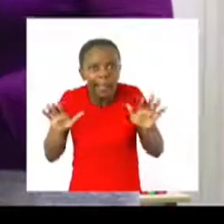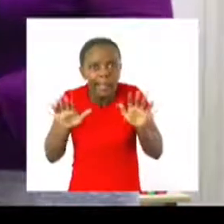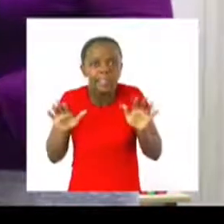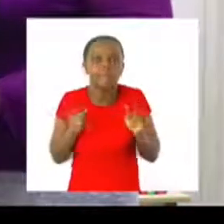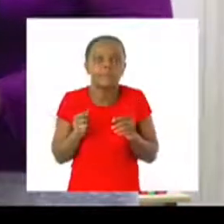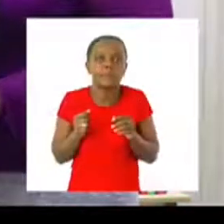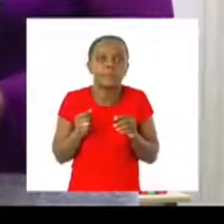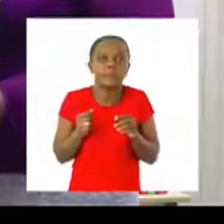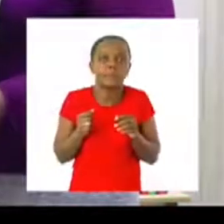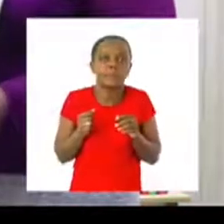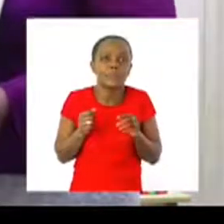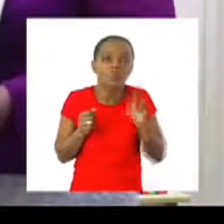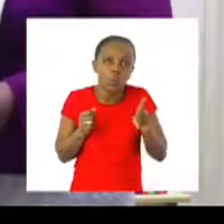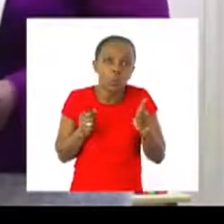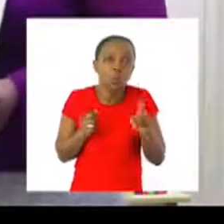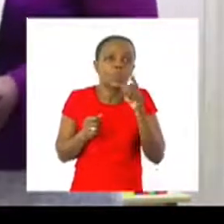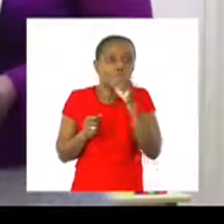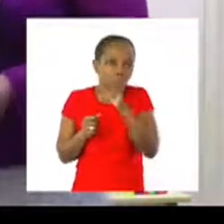As well as